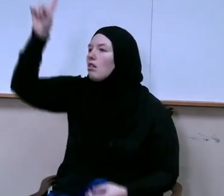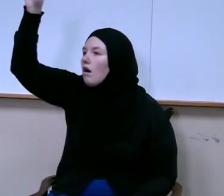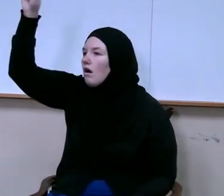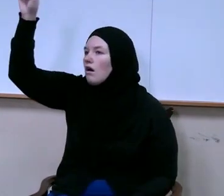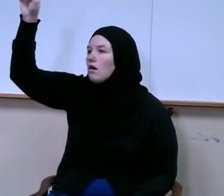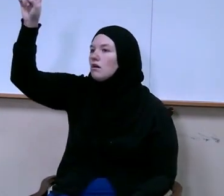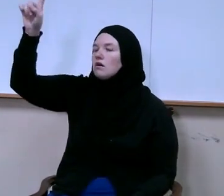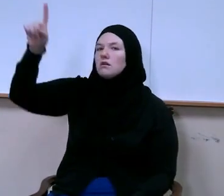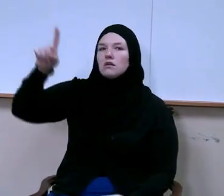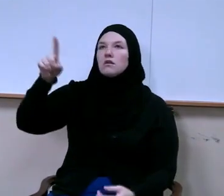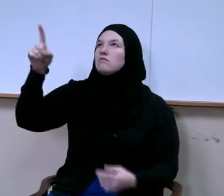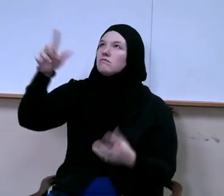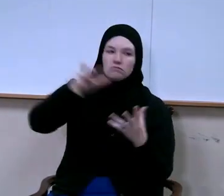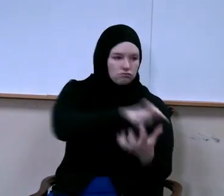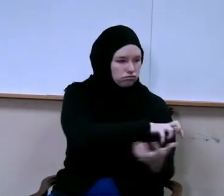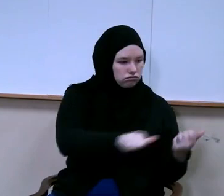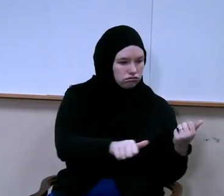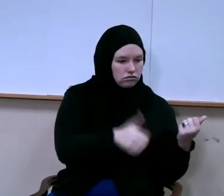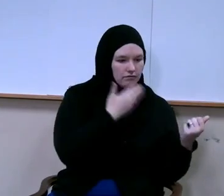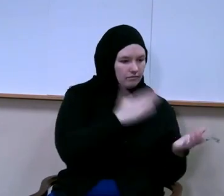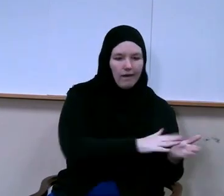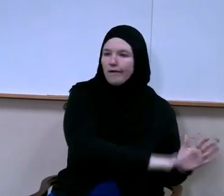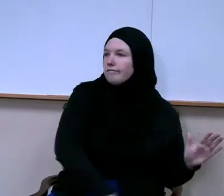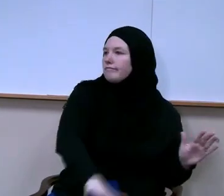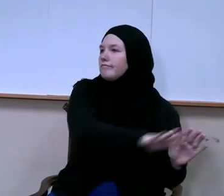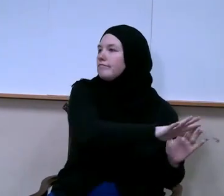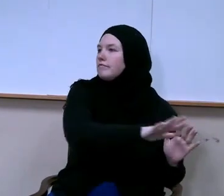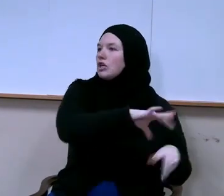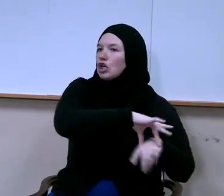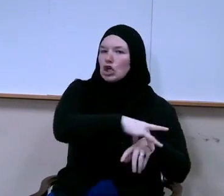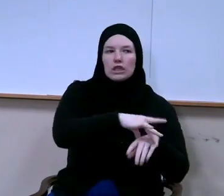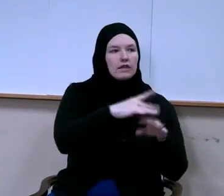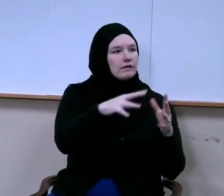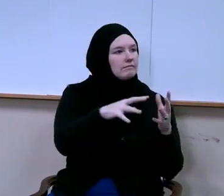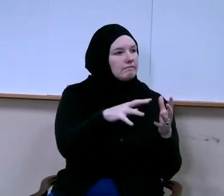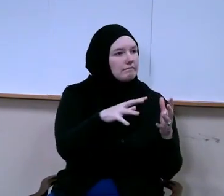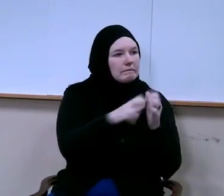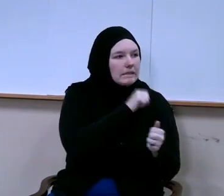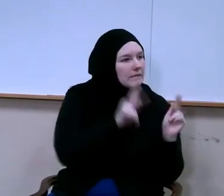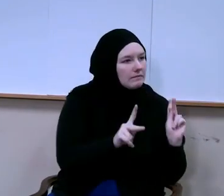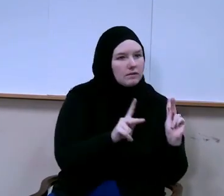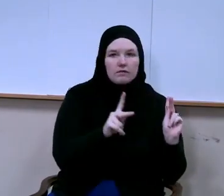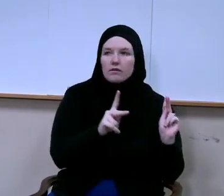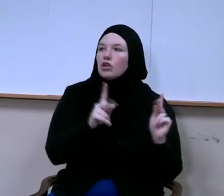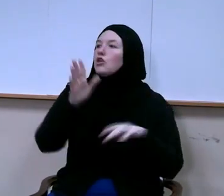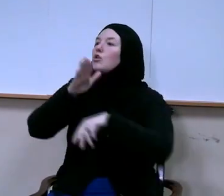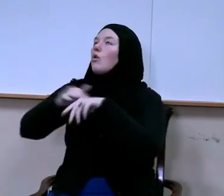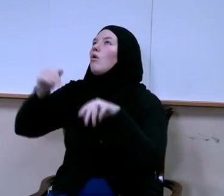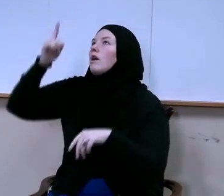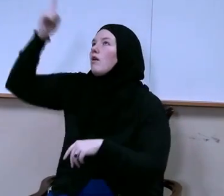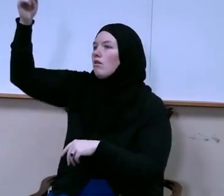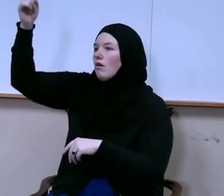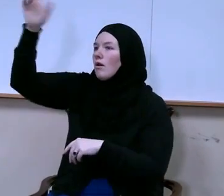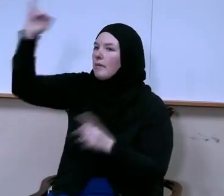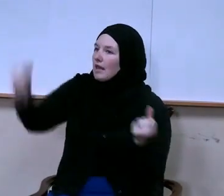Allah, destroy those earthly Jabbareen, earthly tyrants, destroy them. You're calling